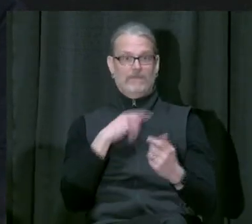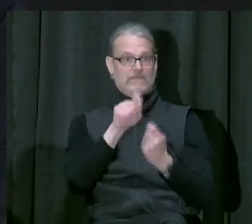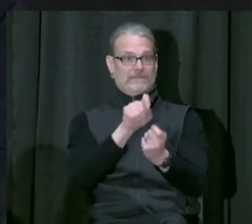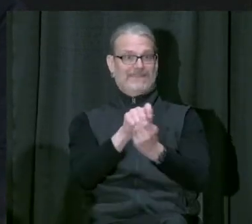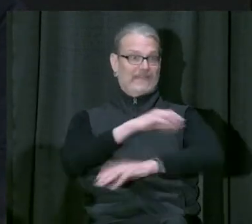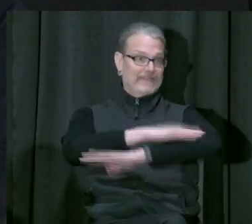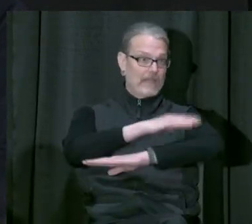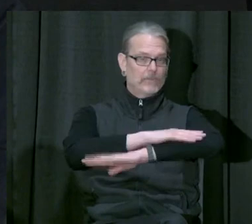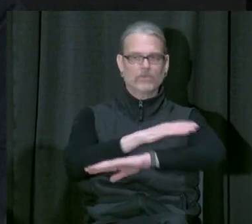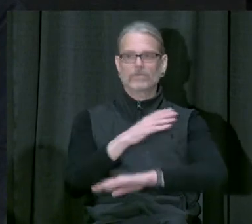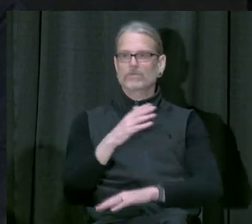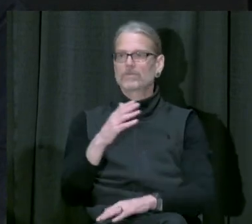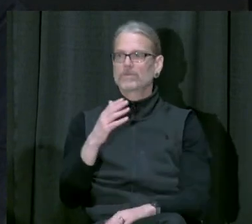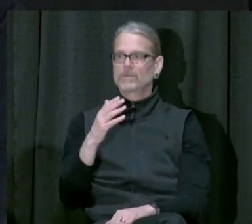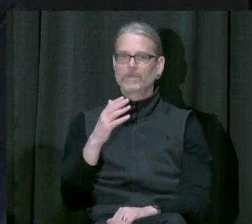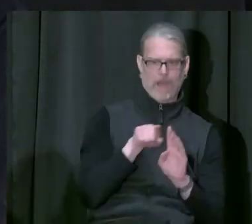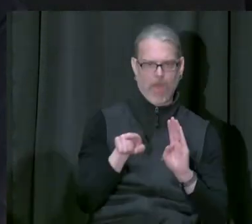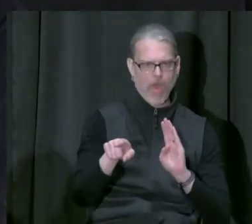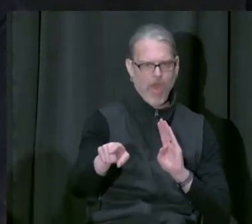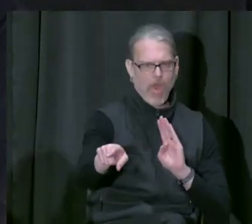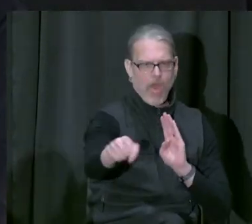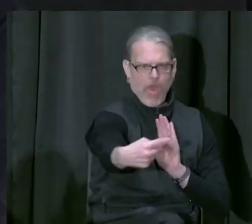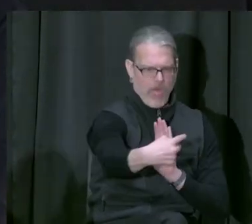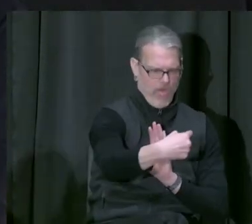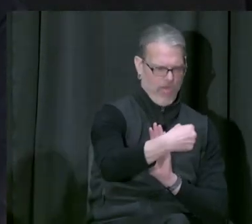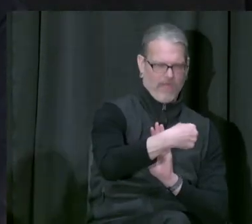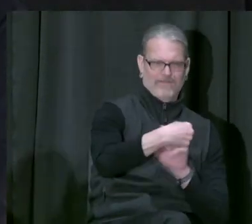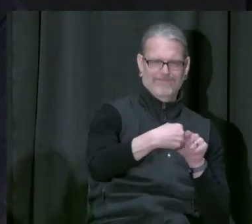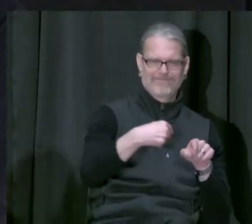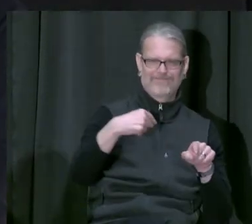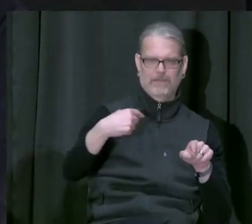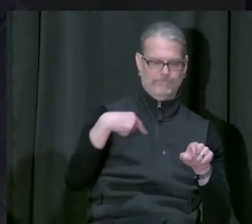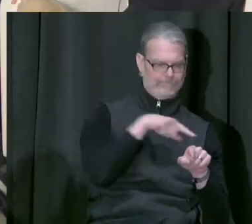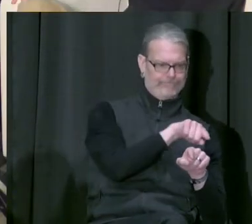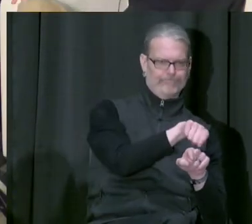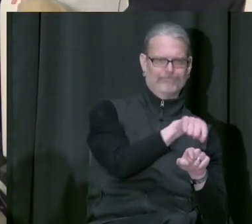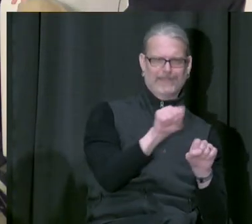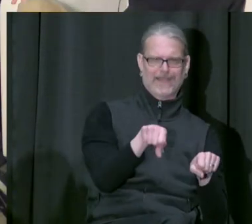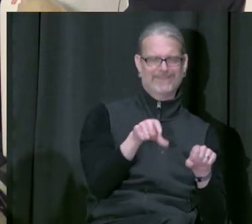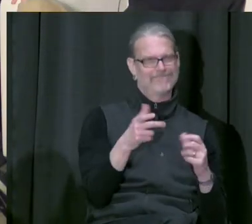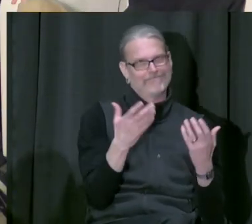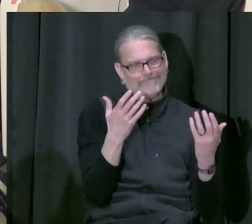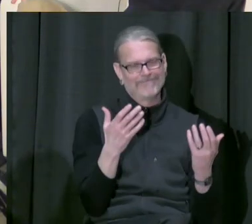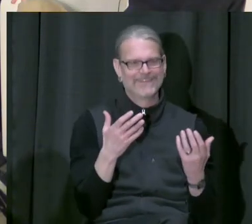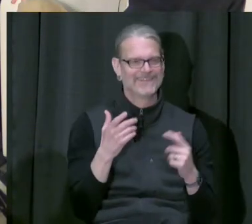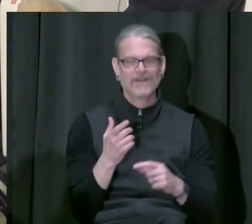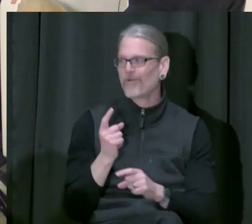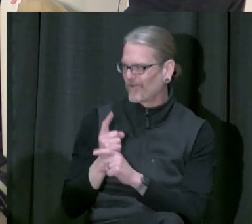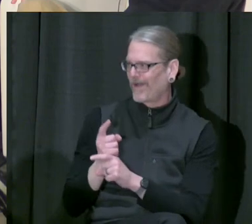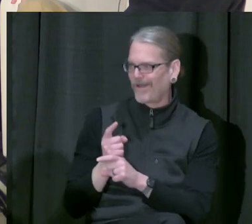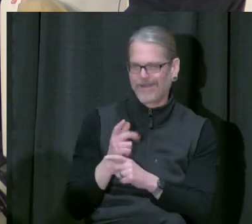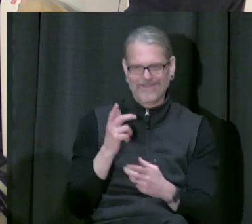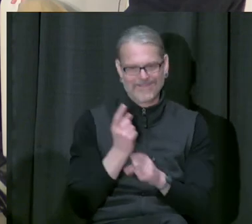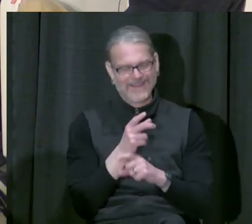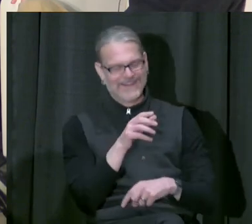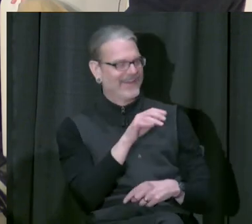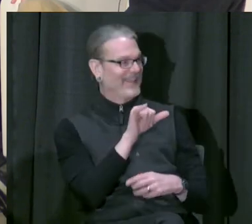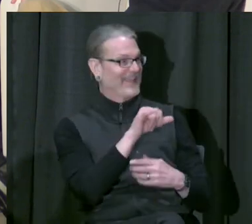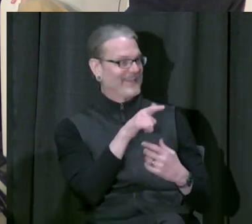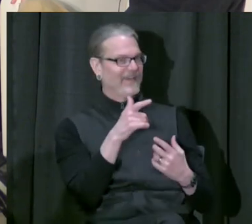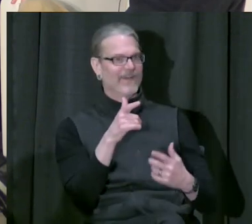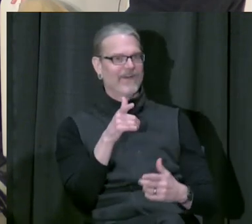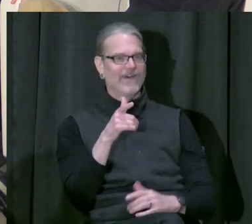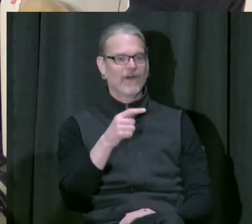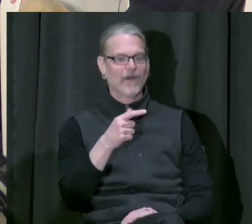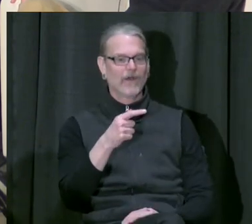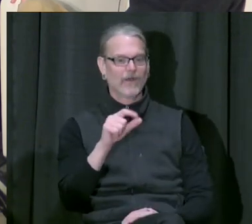Good Maps to Ira or something, you just... Kind of how Google Maps will, like, have you go off 8 different side streets, you know, when you... just made 2